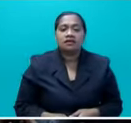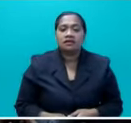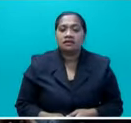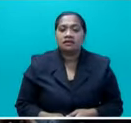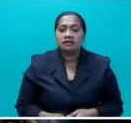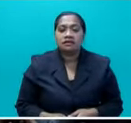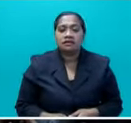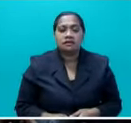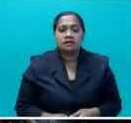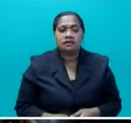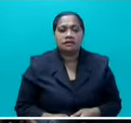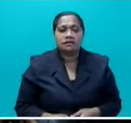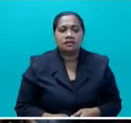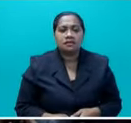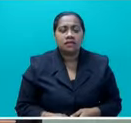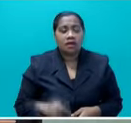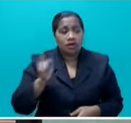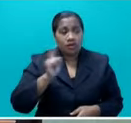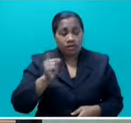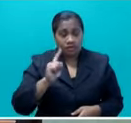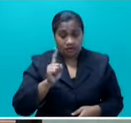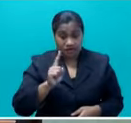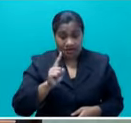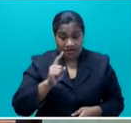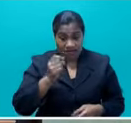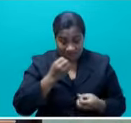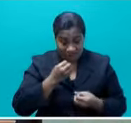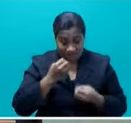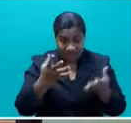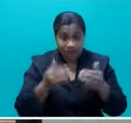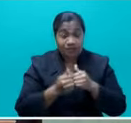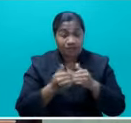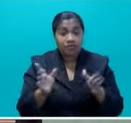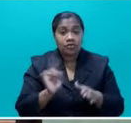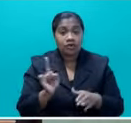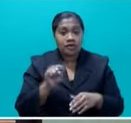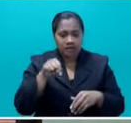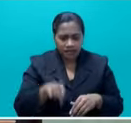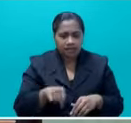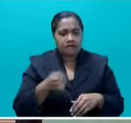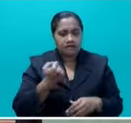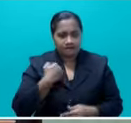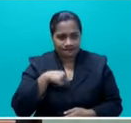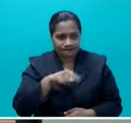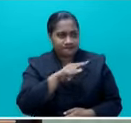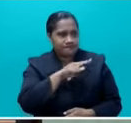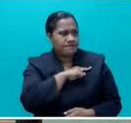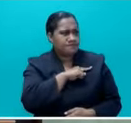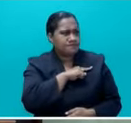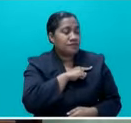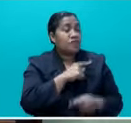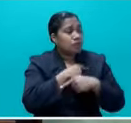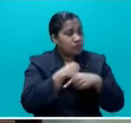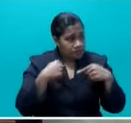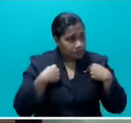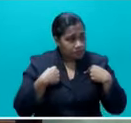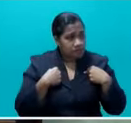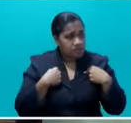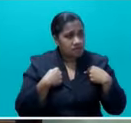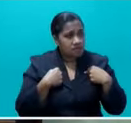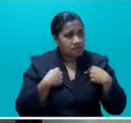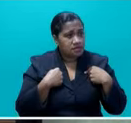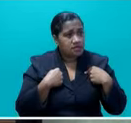What I outlined from the beginning was that this is, for us, a vote of conscience. We had this kind